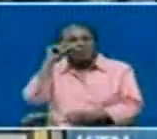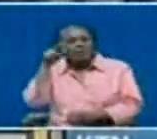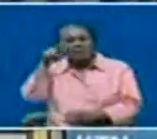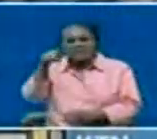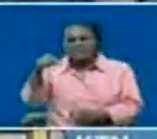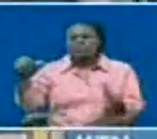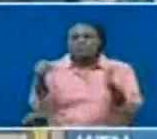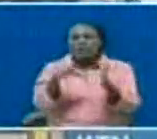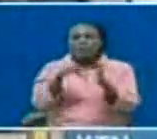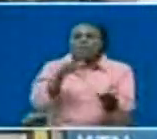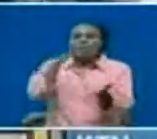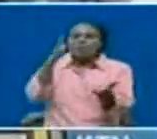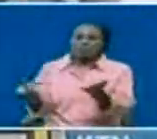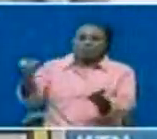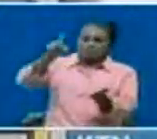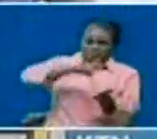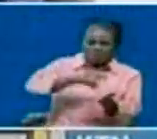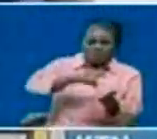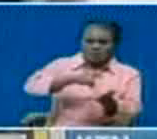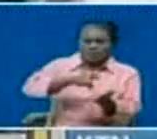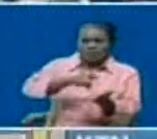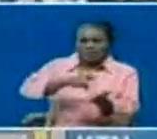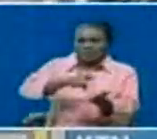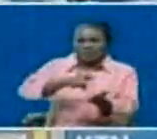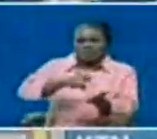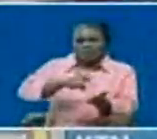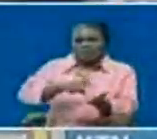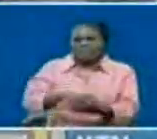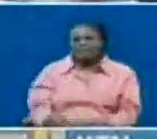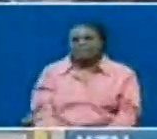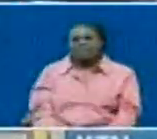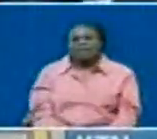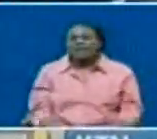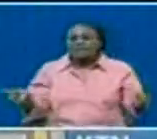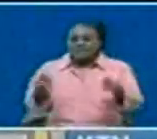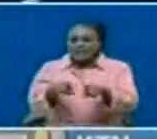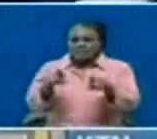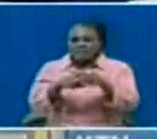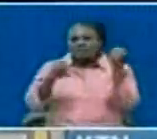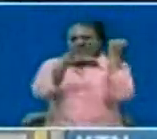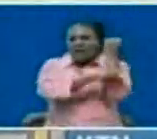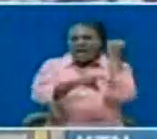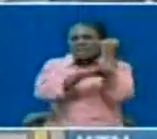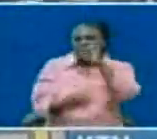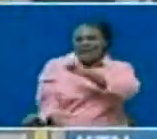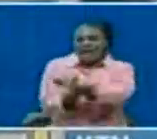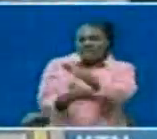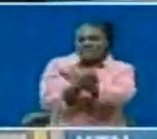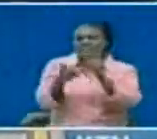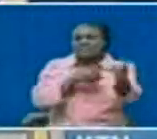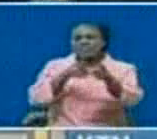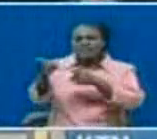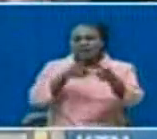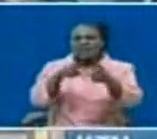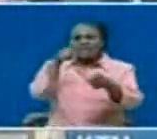added to their woes as tourists literally pack their bags and leave. As foreign governments issued travel advisories, tourism